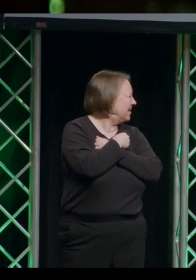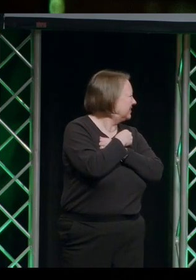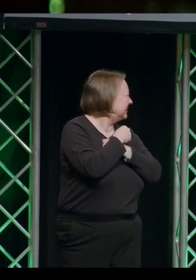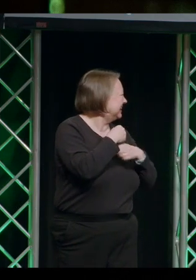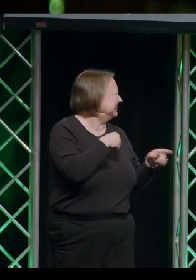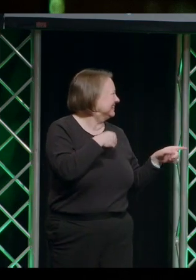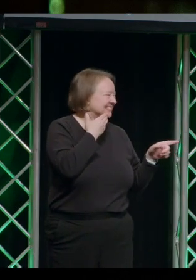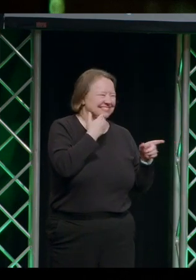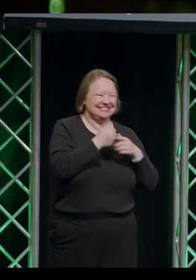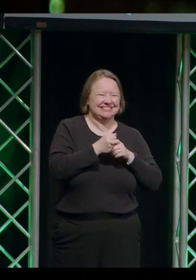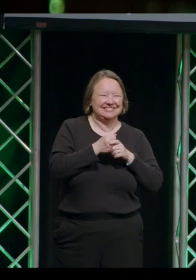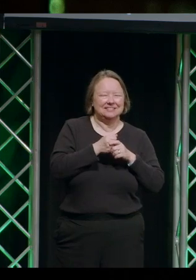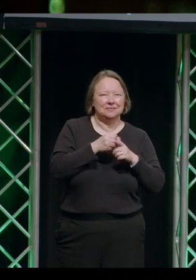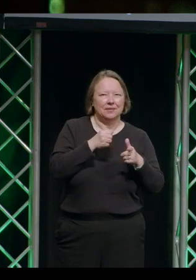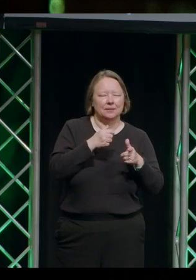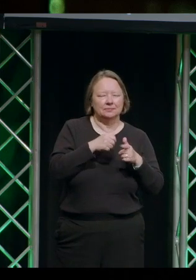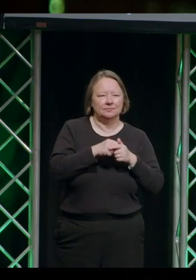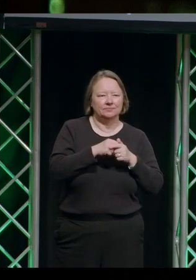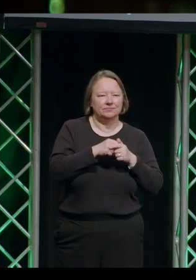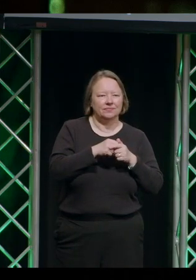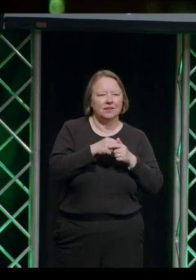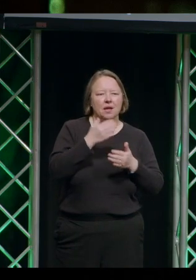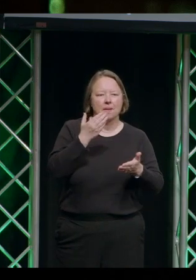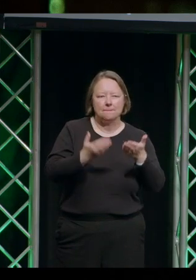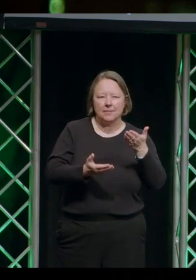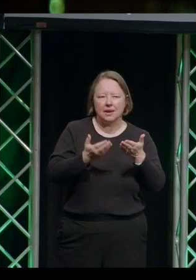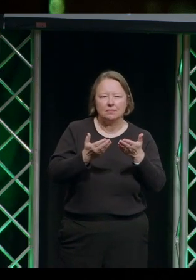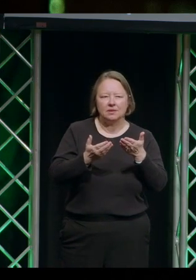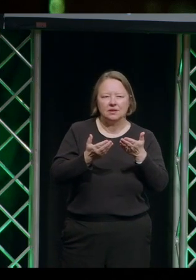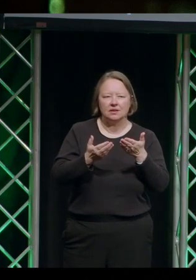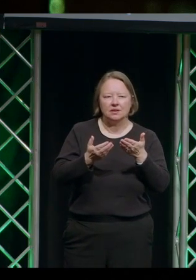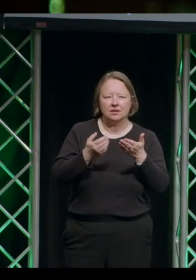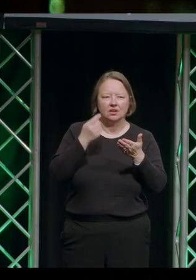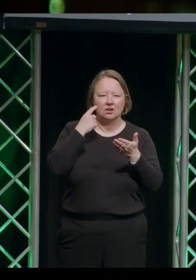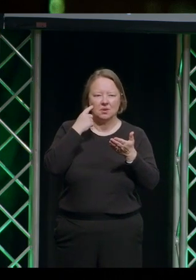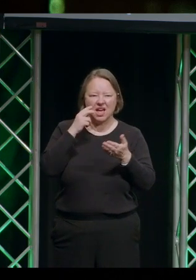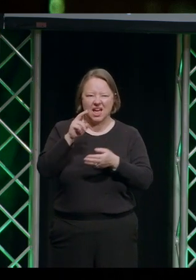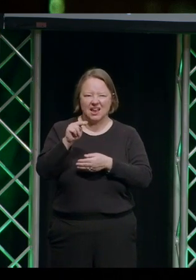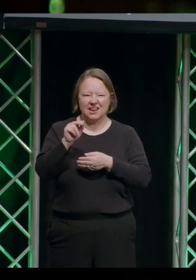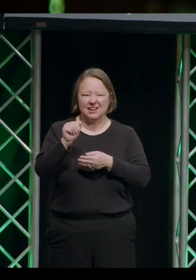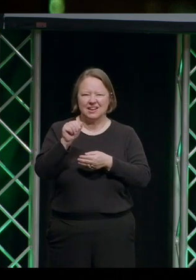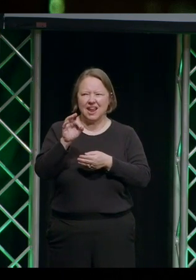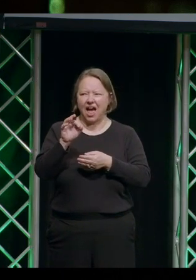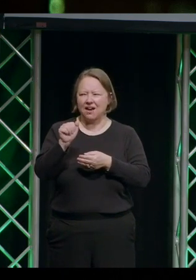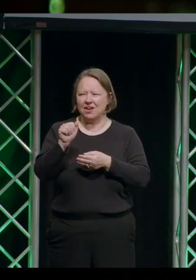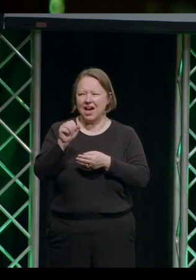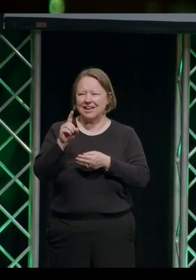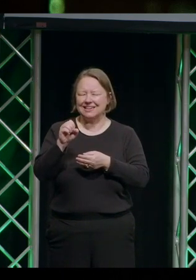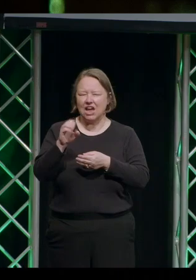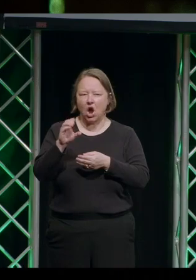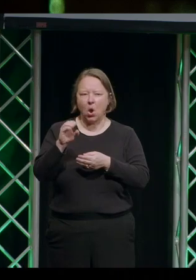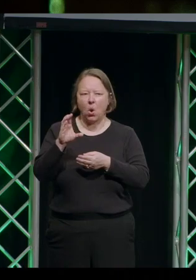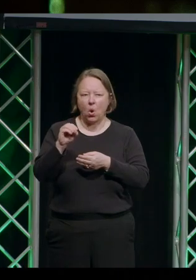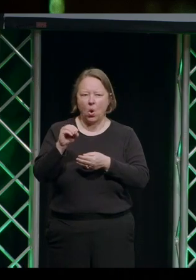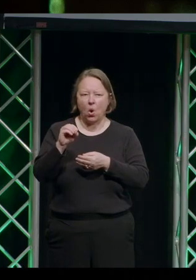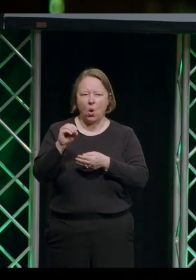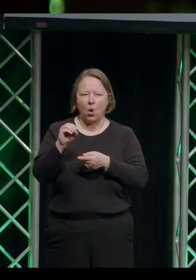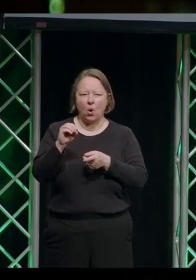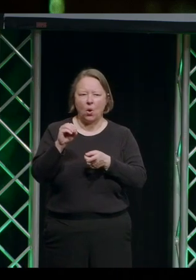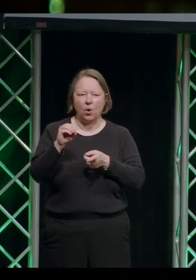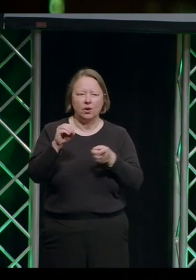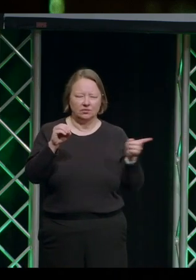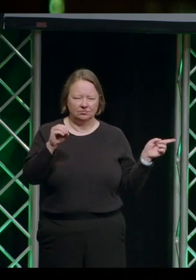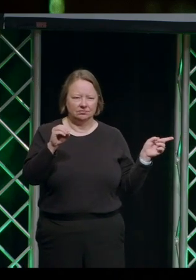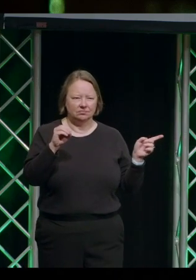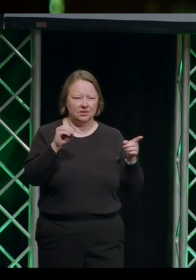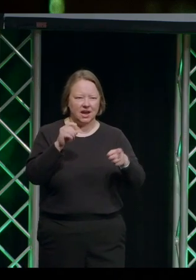you know. Perhaps you have heard about nata de coco. Right. Yeah, they make it in Philippines, They do. Thailand, and it's